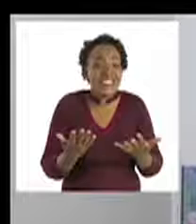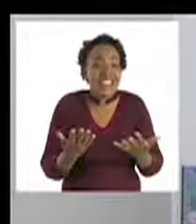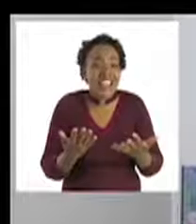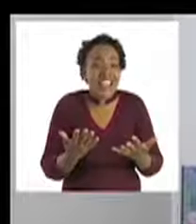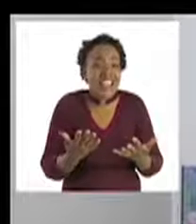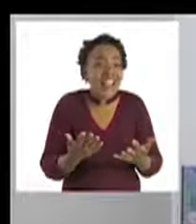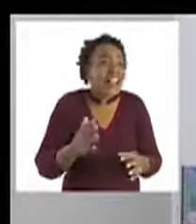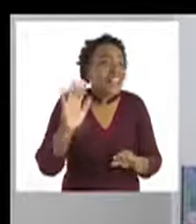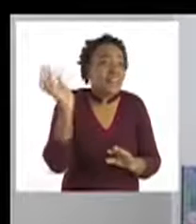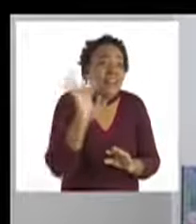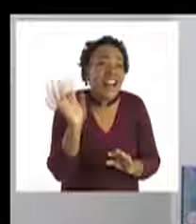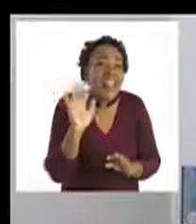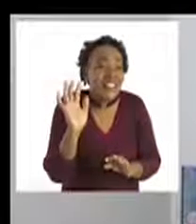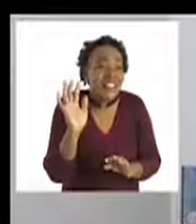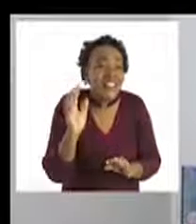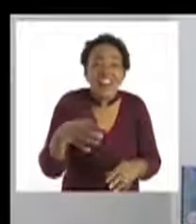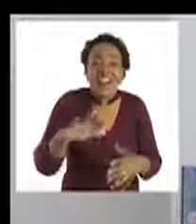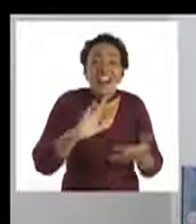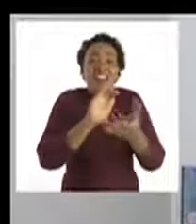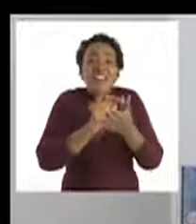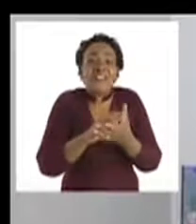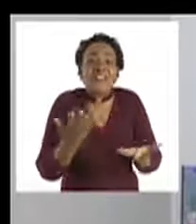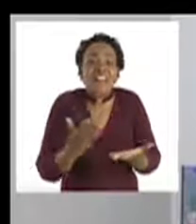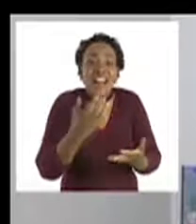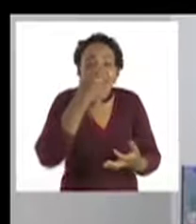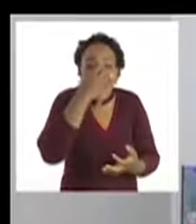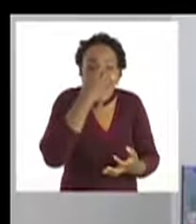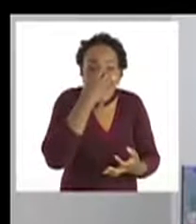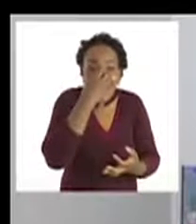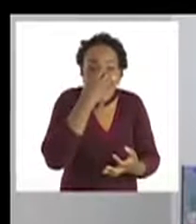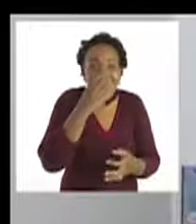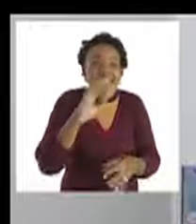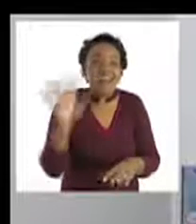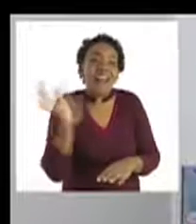say bye to our friend Soshi.